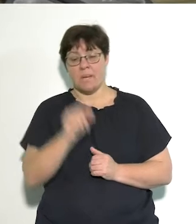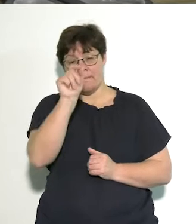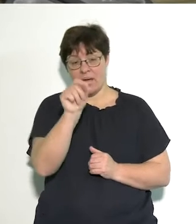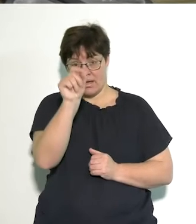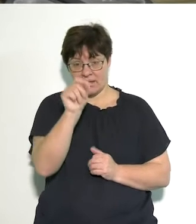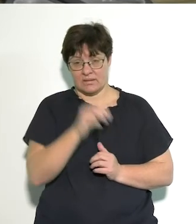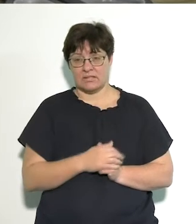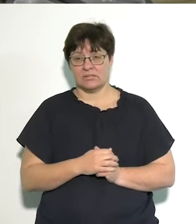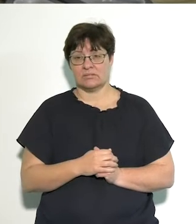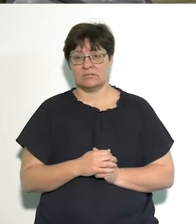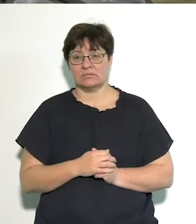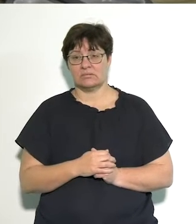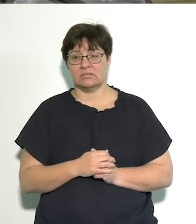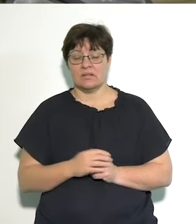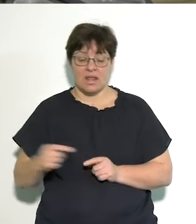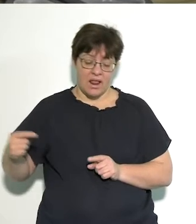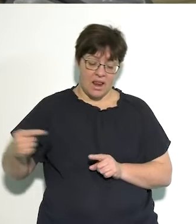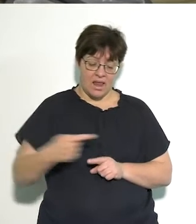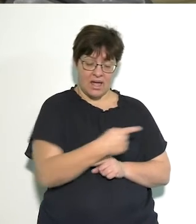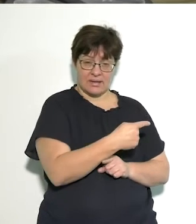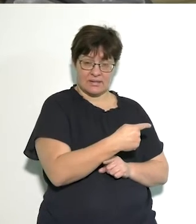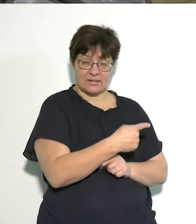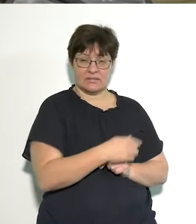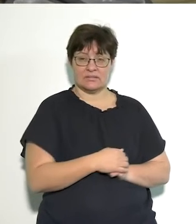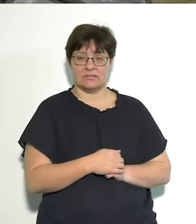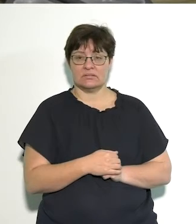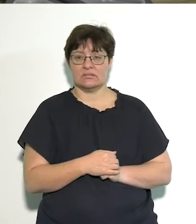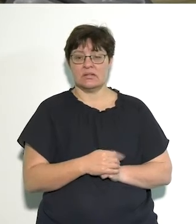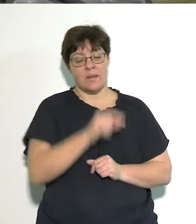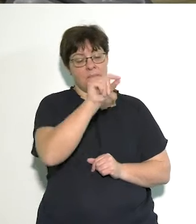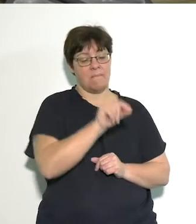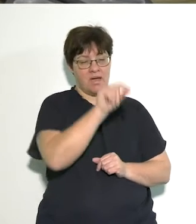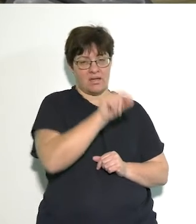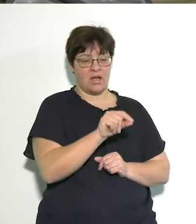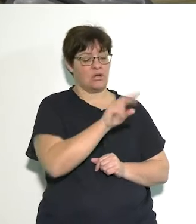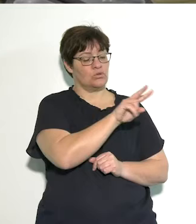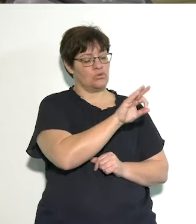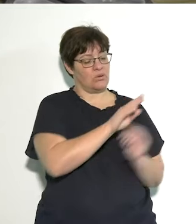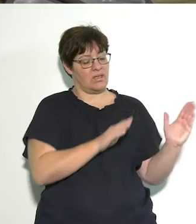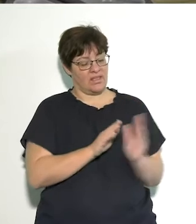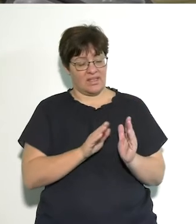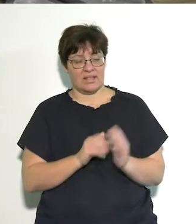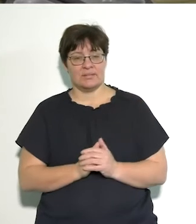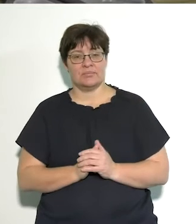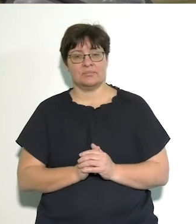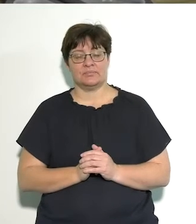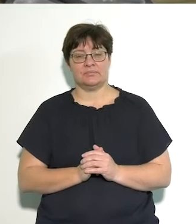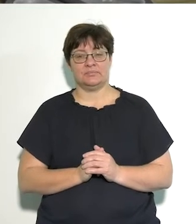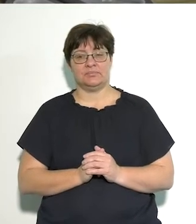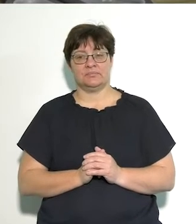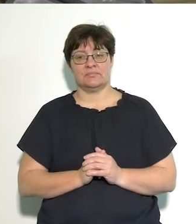little mark, and then we're going to do a line across and make a little mark about 3 centimeters from the end